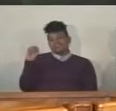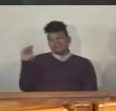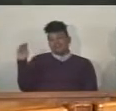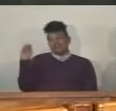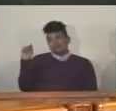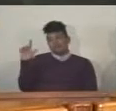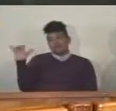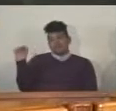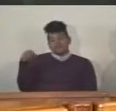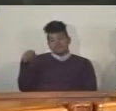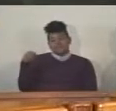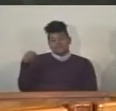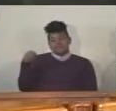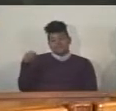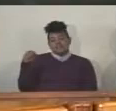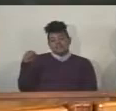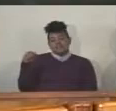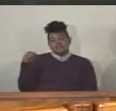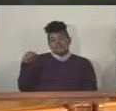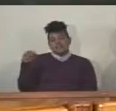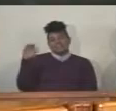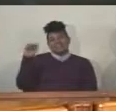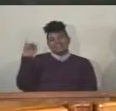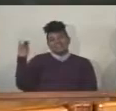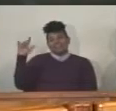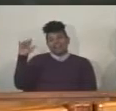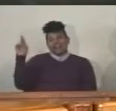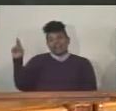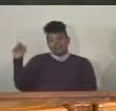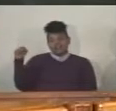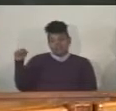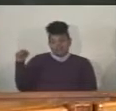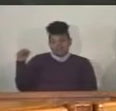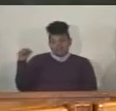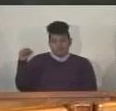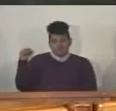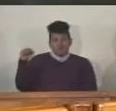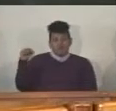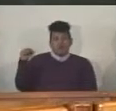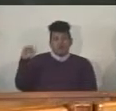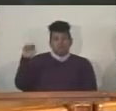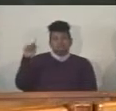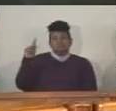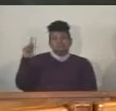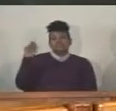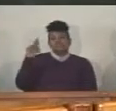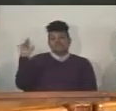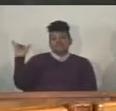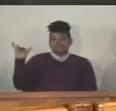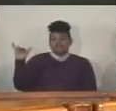Senator Gale? Yes. Senator Hill? Yes. Senator Johnson-Smith? Yes. Senator Knight?